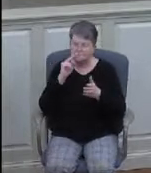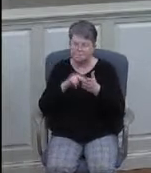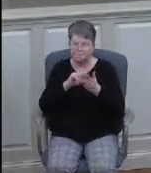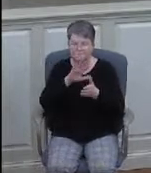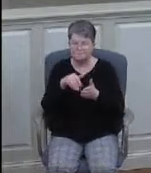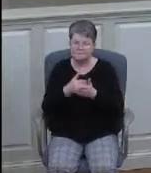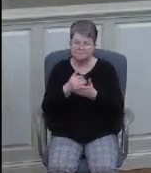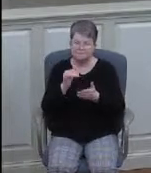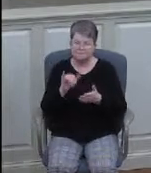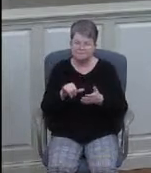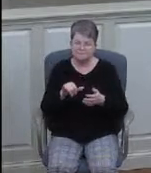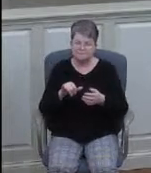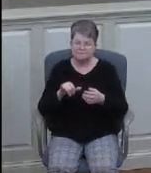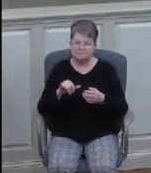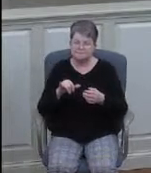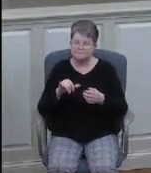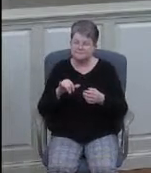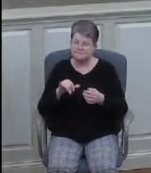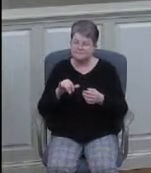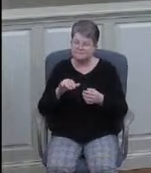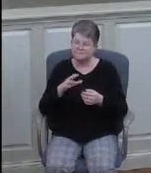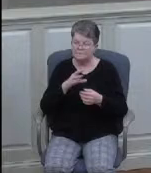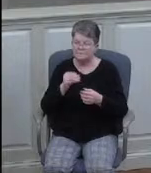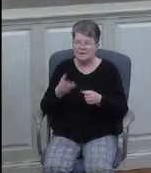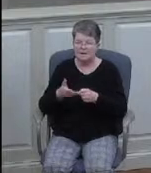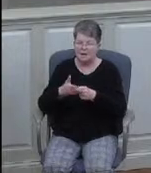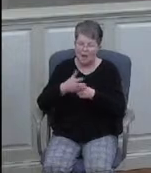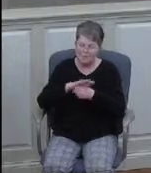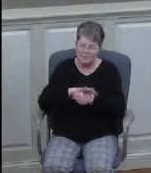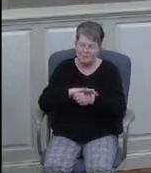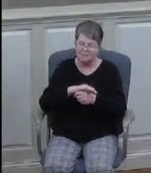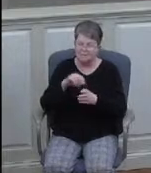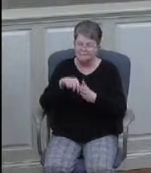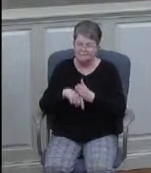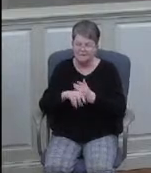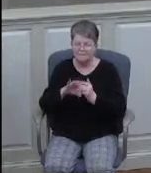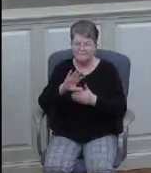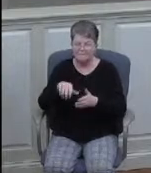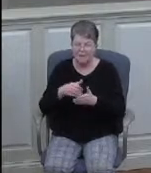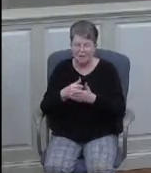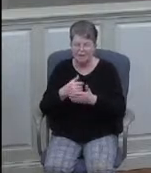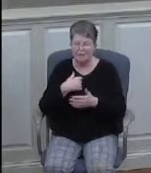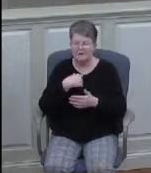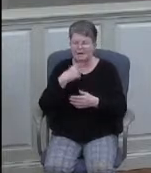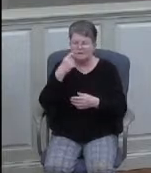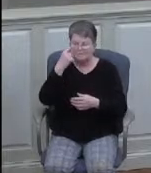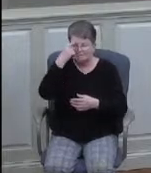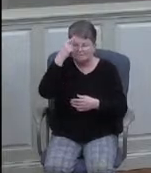this and the comprehensiveness of it all, and then it dawned on me,